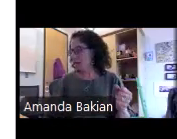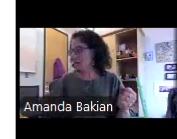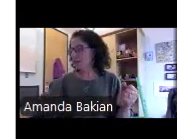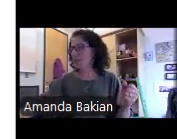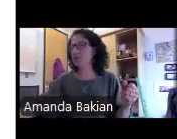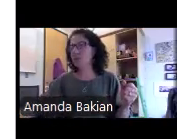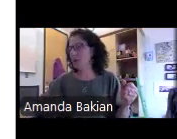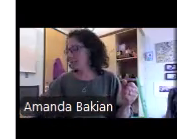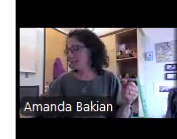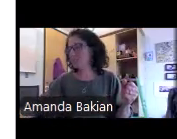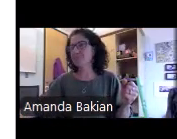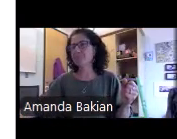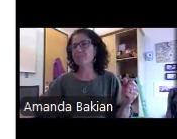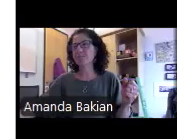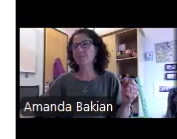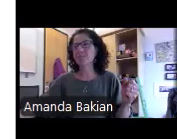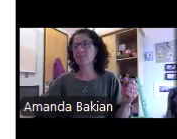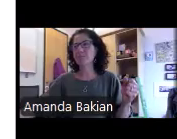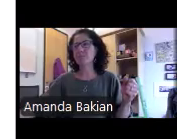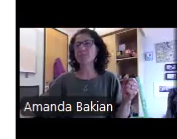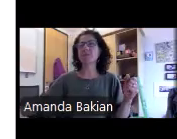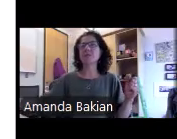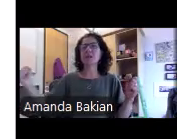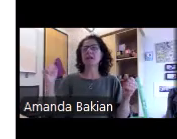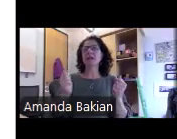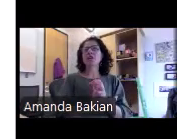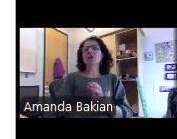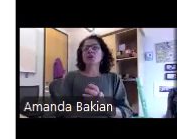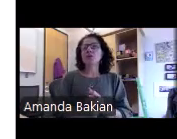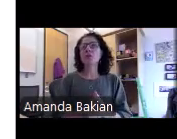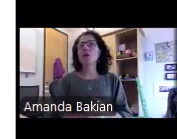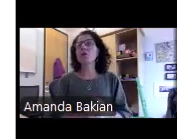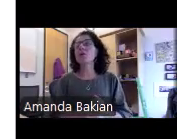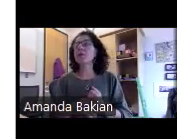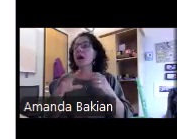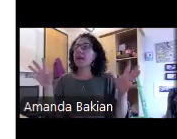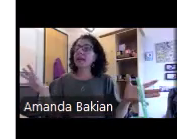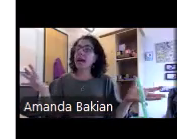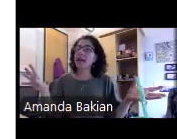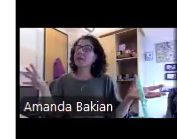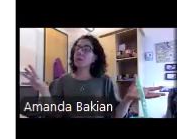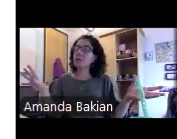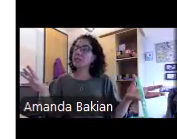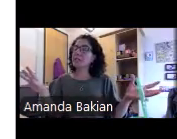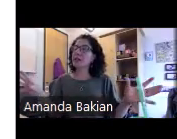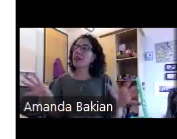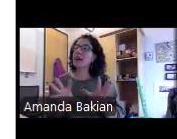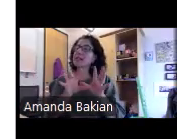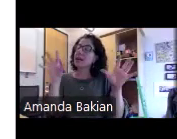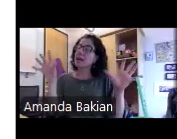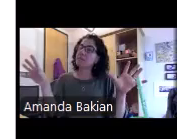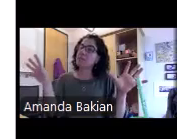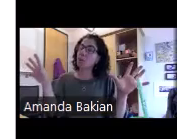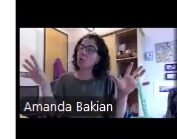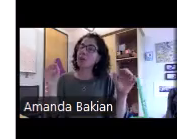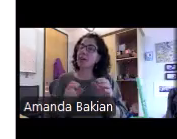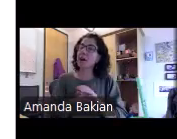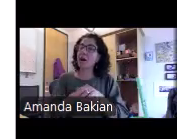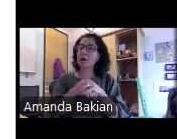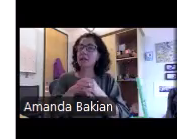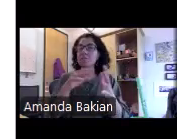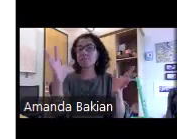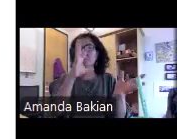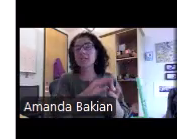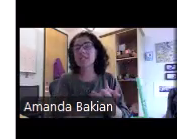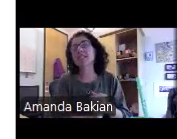are not part of the continental U.S. Okay. So the ADDM network itself has goals